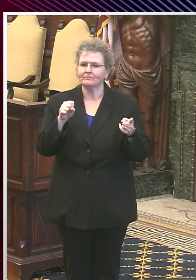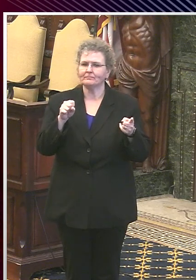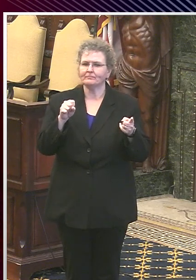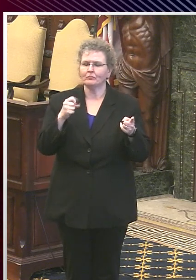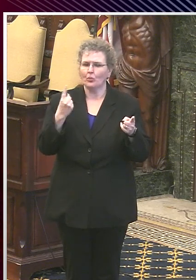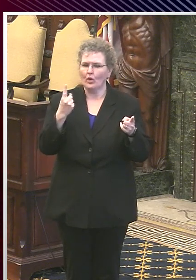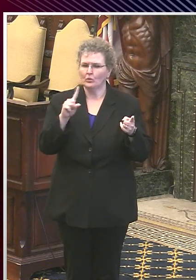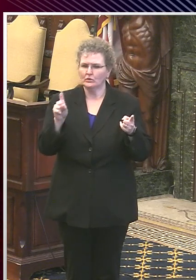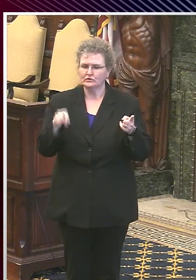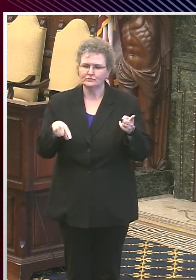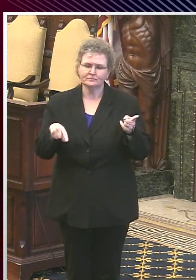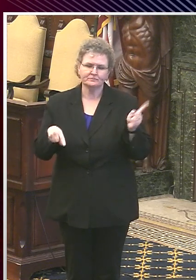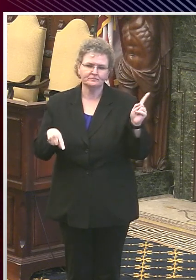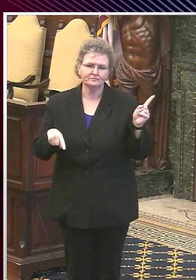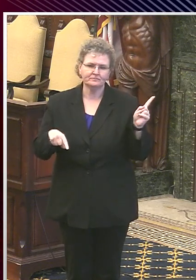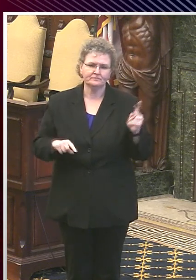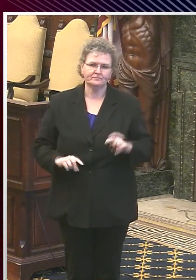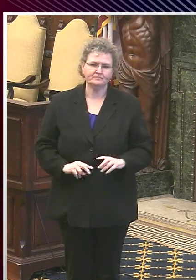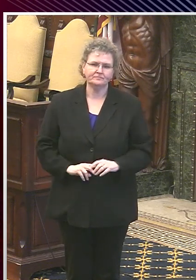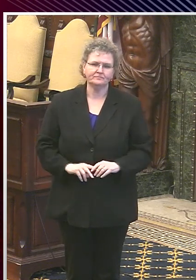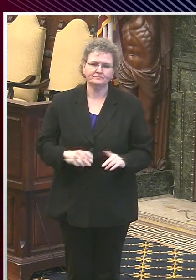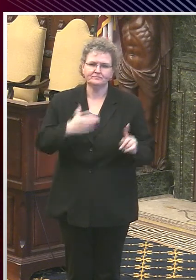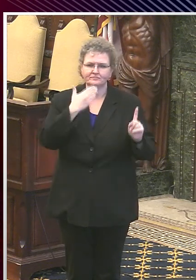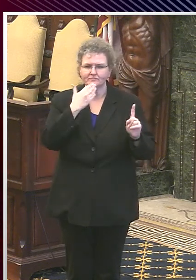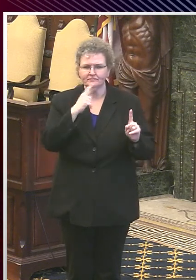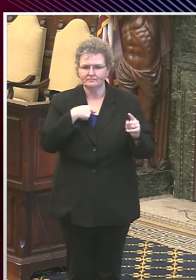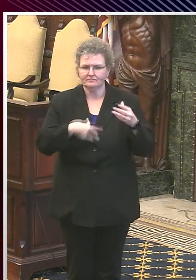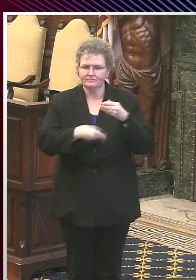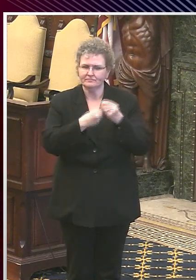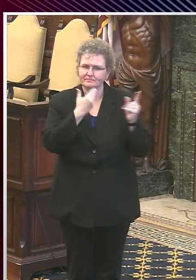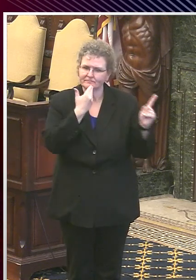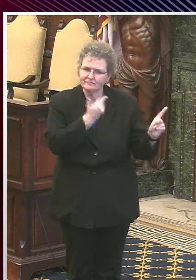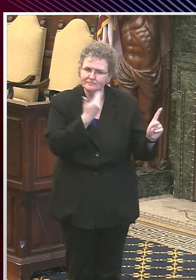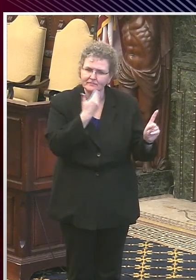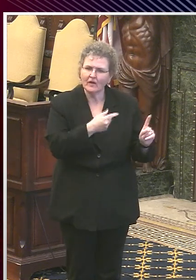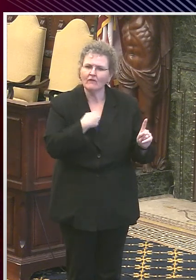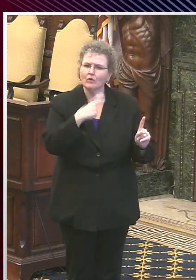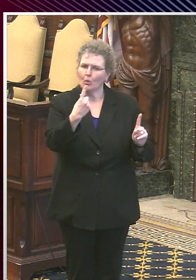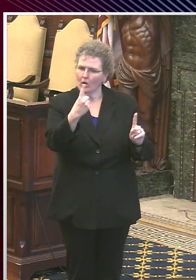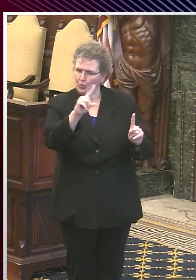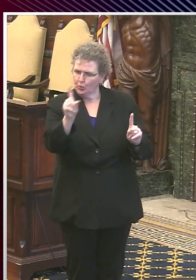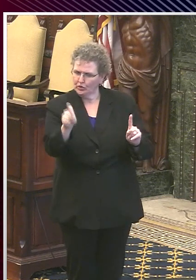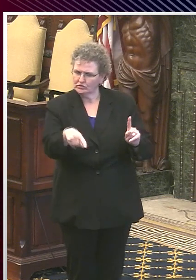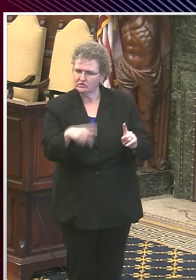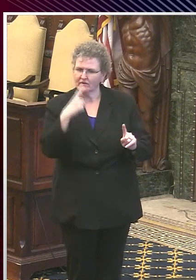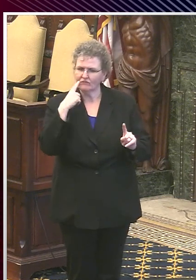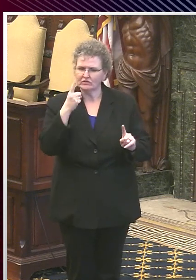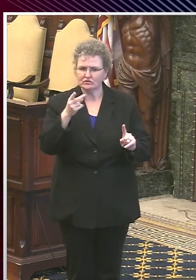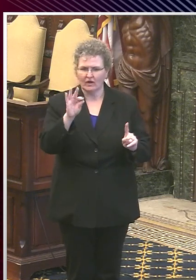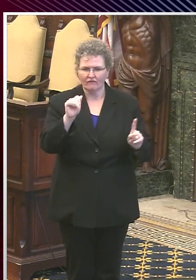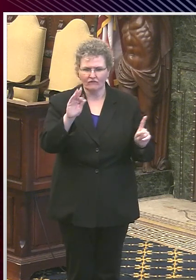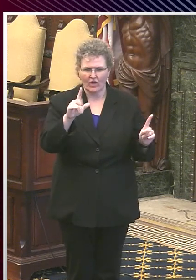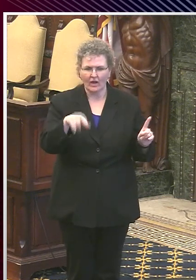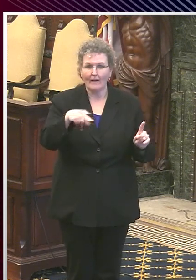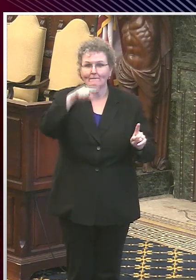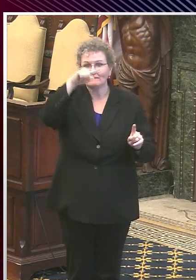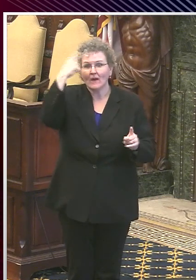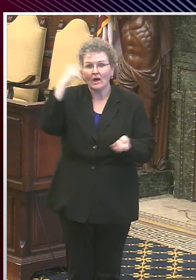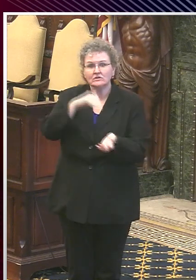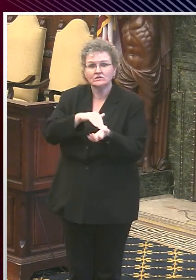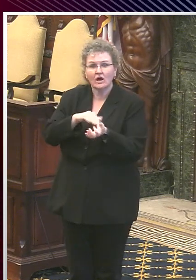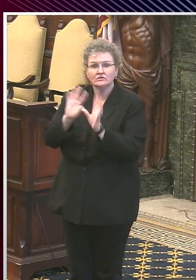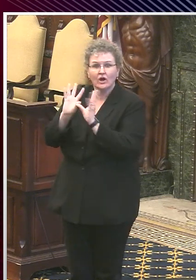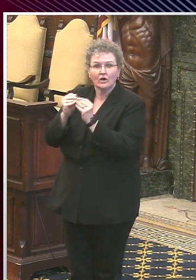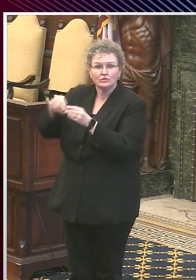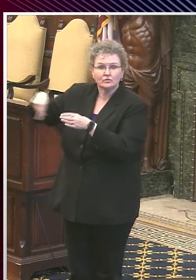ahead. Great, thanks for squeezing me in. Just one question for Dr. Farley. The Black Doctors COVID-19 Consortium